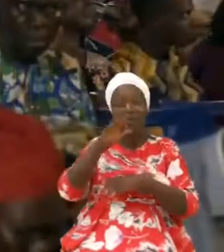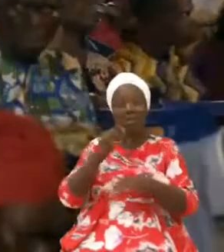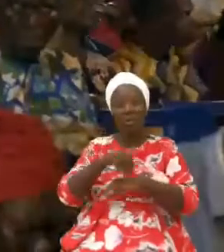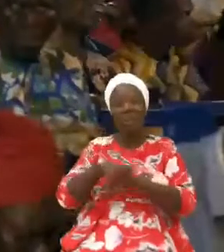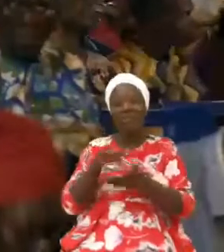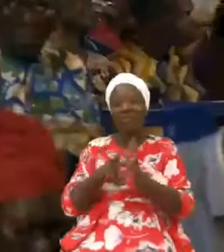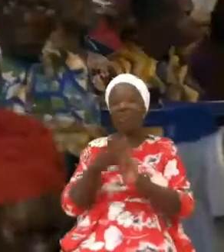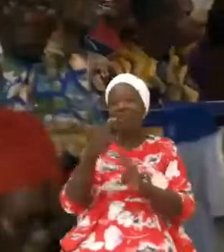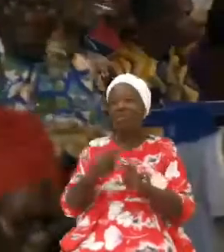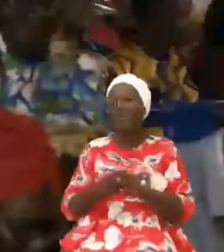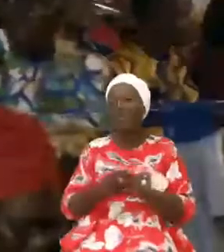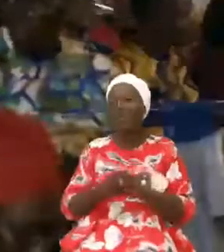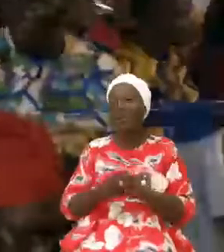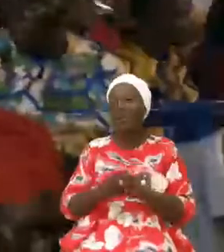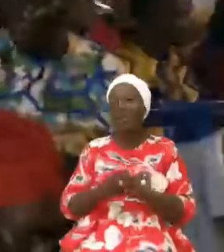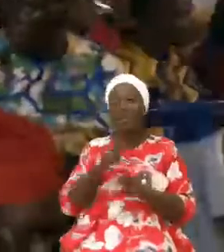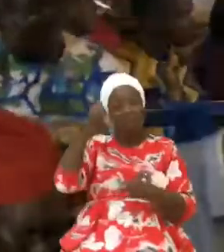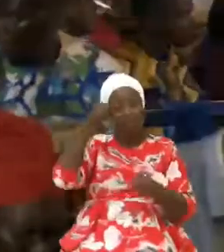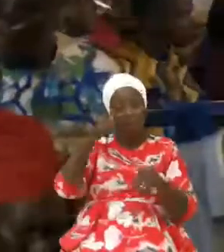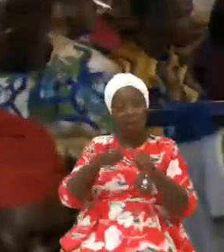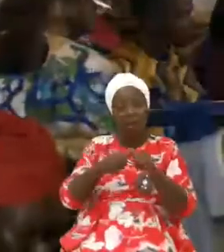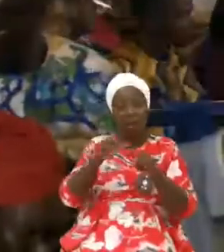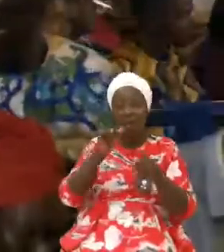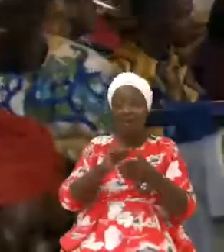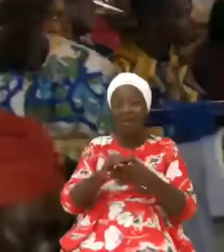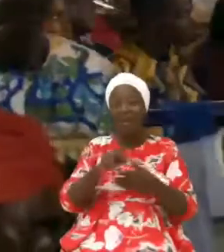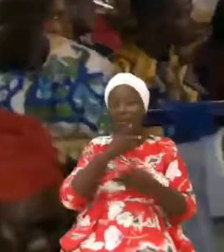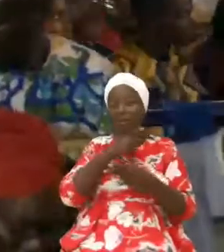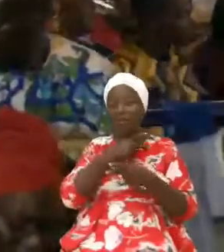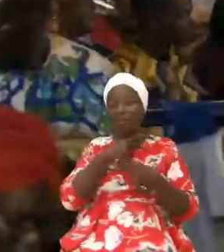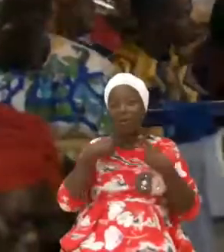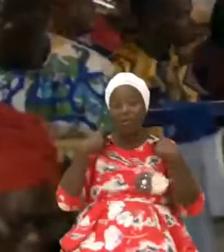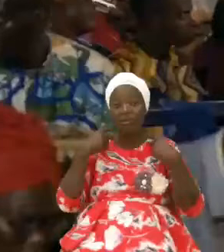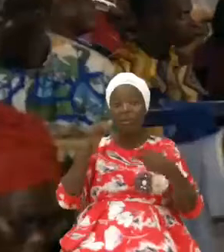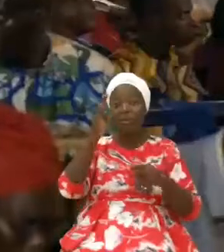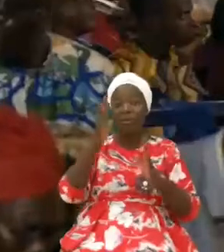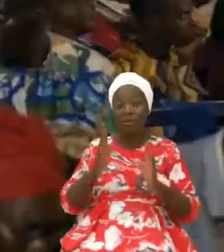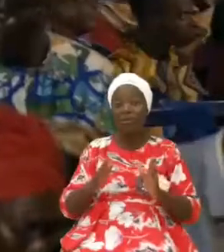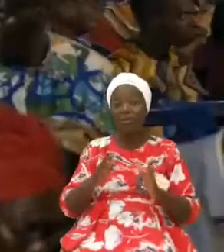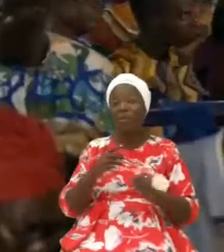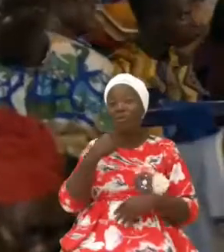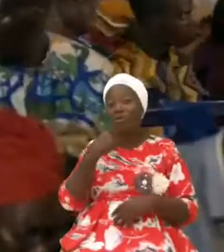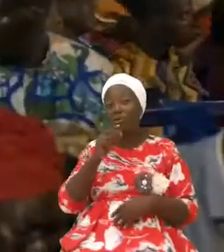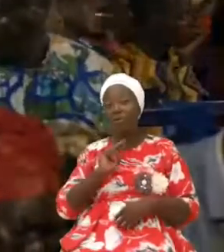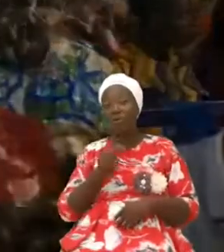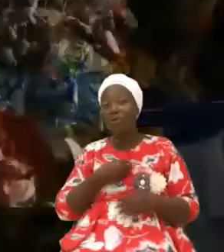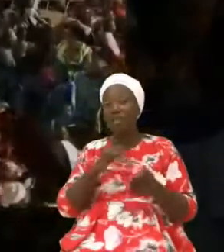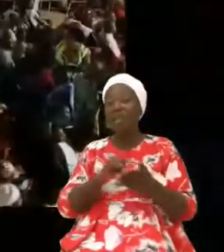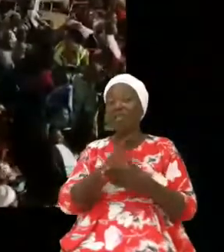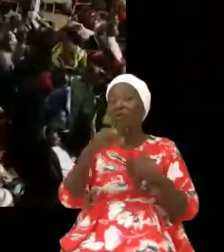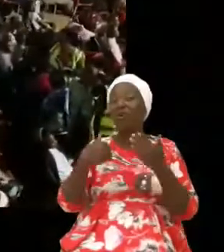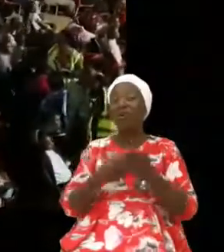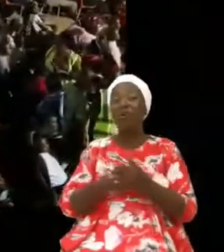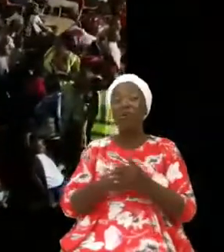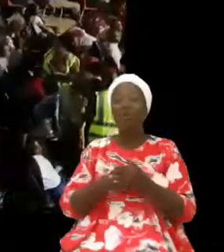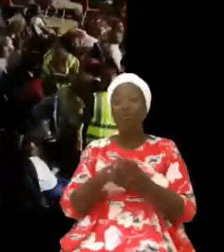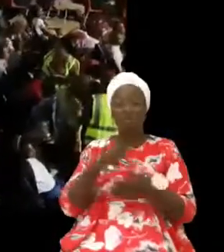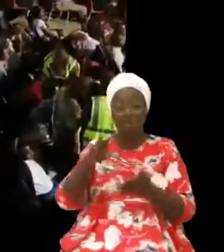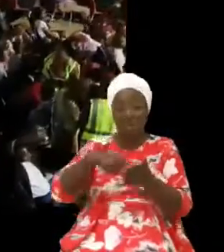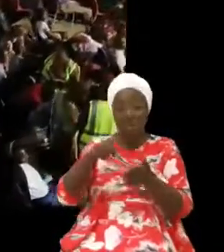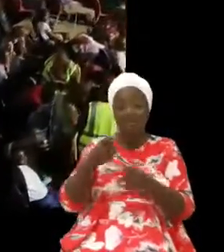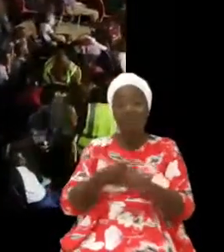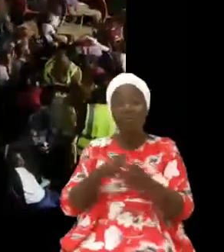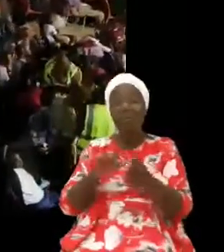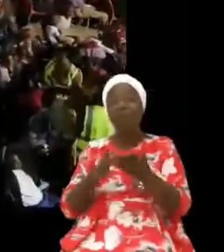your night. You will look for those problems. Satan will look for them. He will not see them.